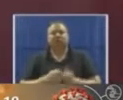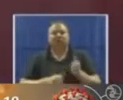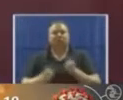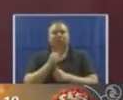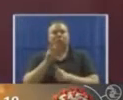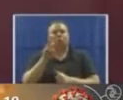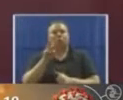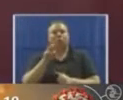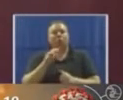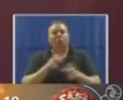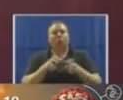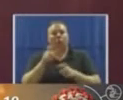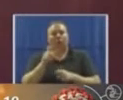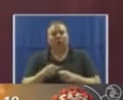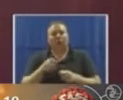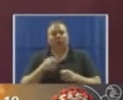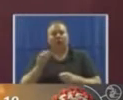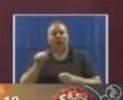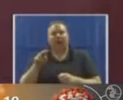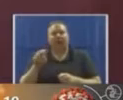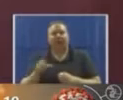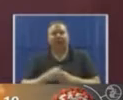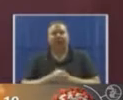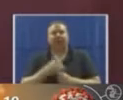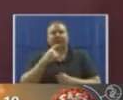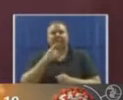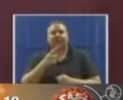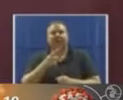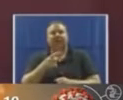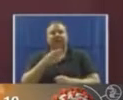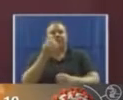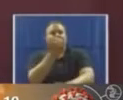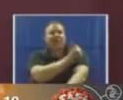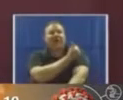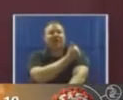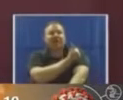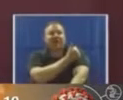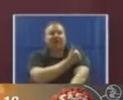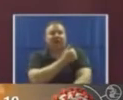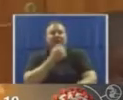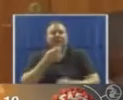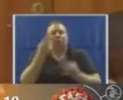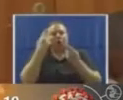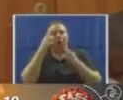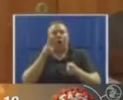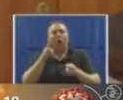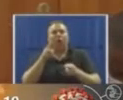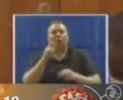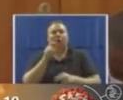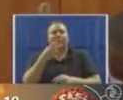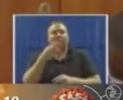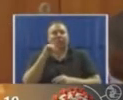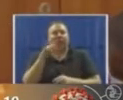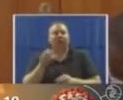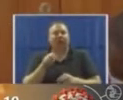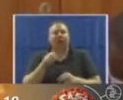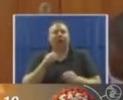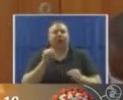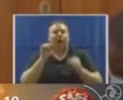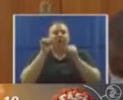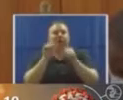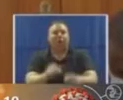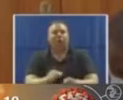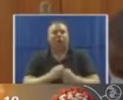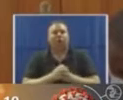the majority party has just said that she will vaccinate the Honourable Thring by force. I think that is objectionable, and I would ask you